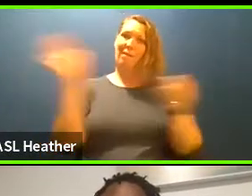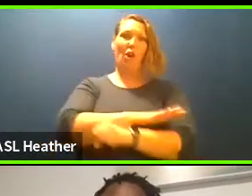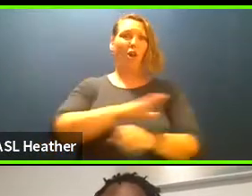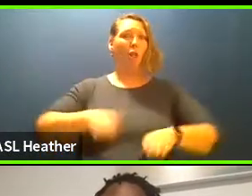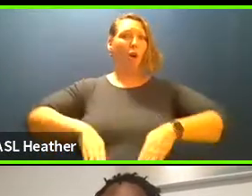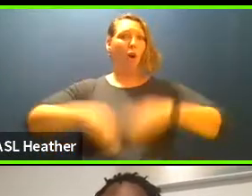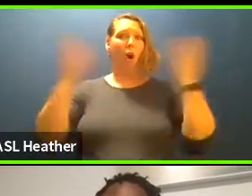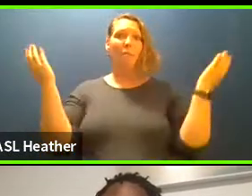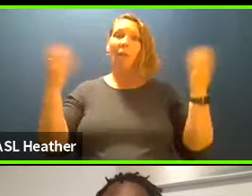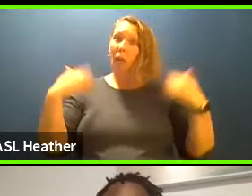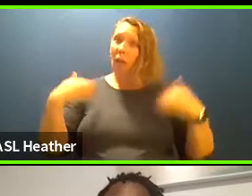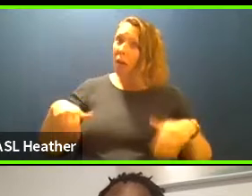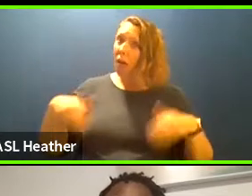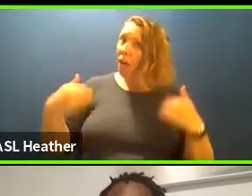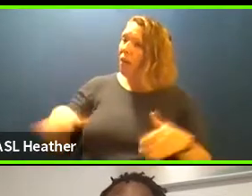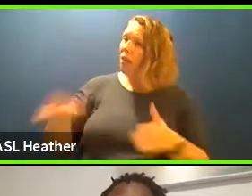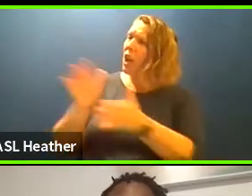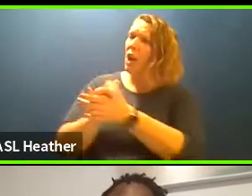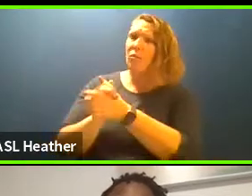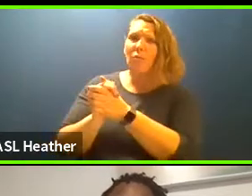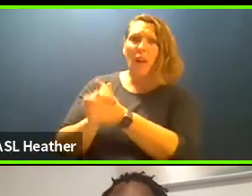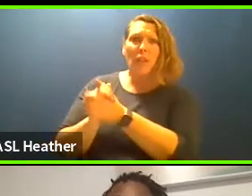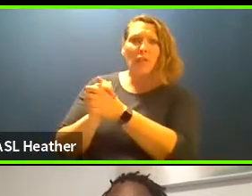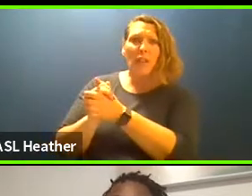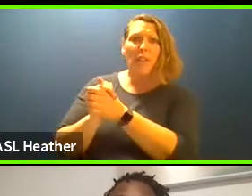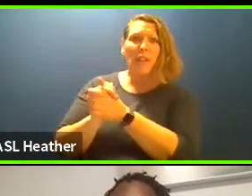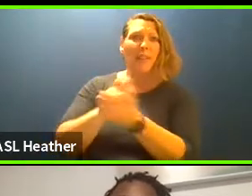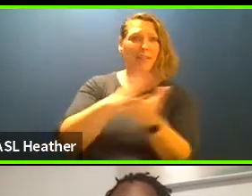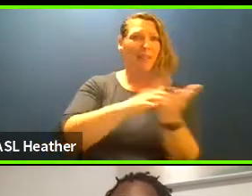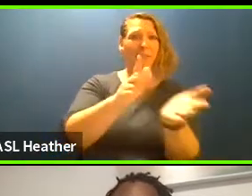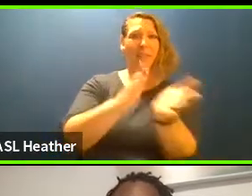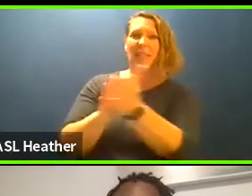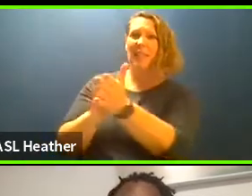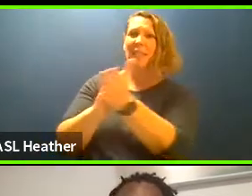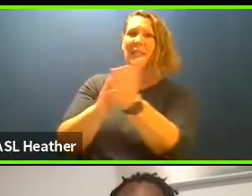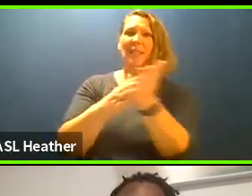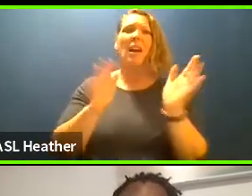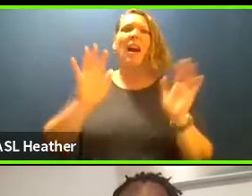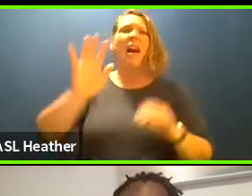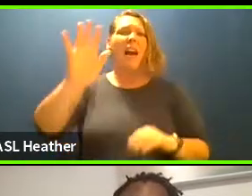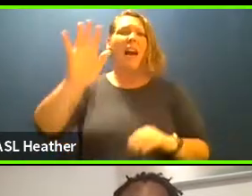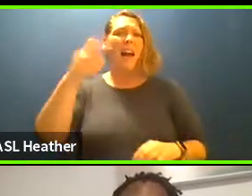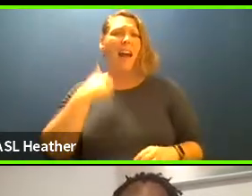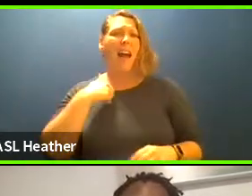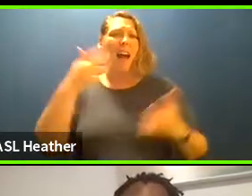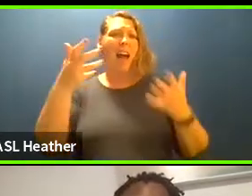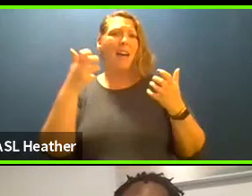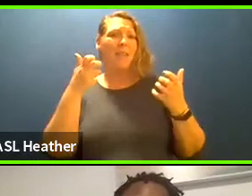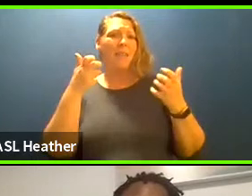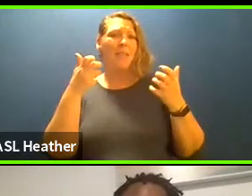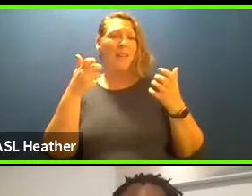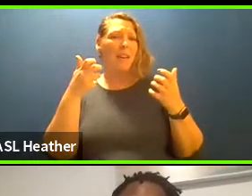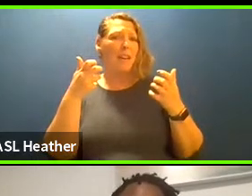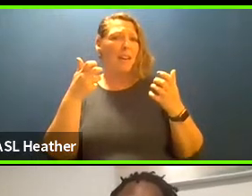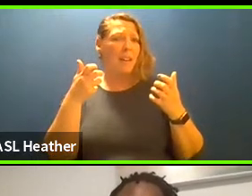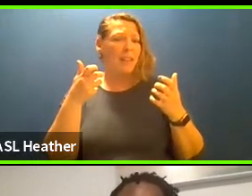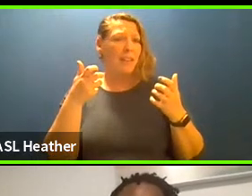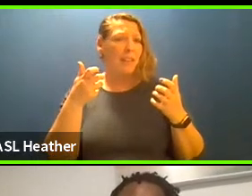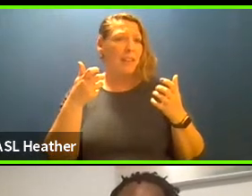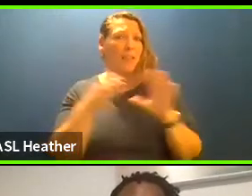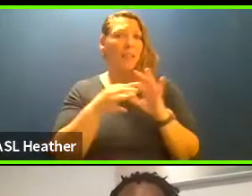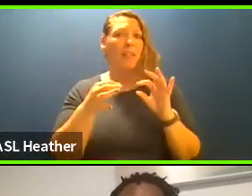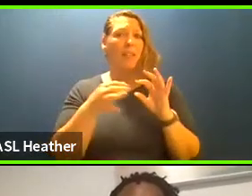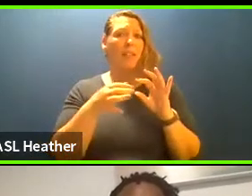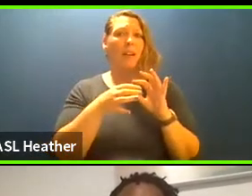Oh, congratulations! Congratulations. Yeah. I want to make space for Matt's Roberta, and I want to make